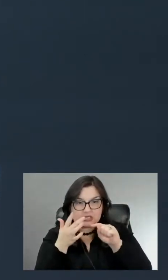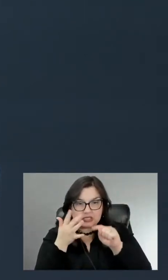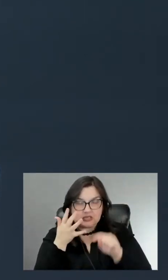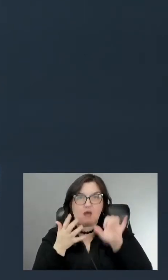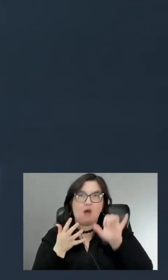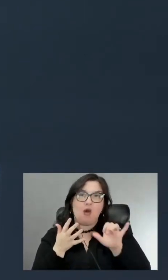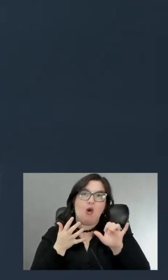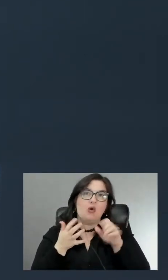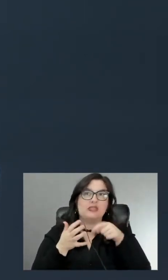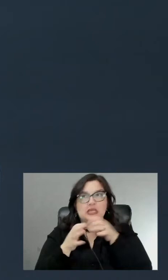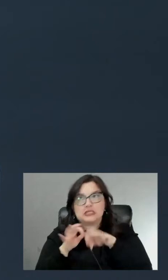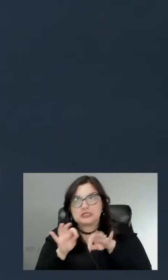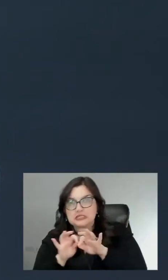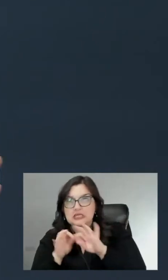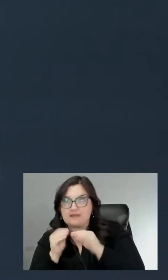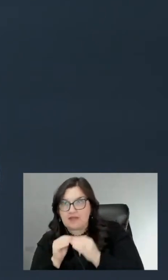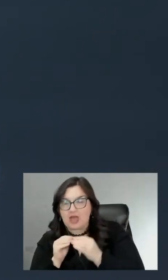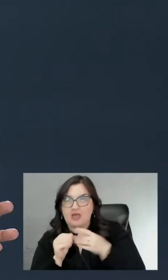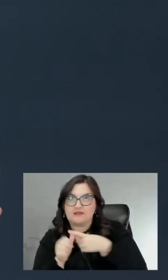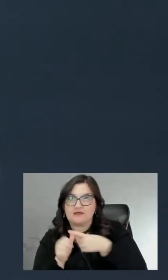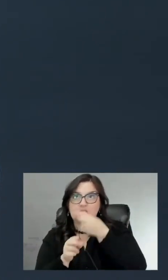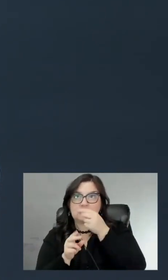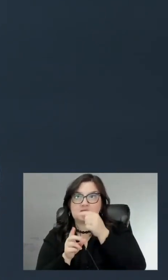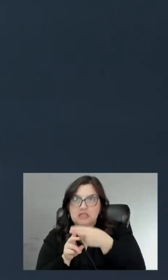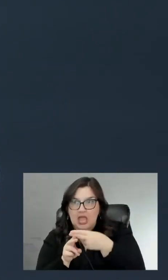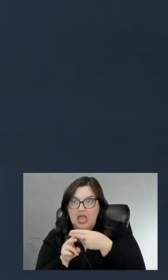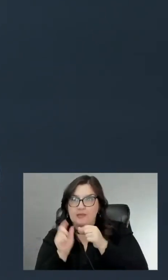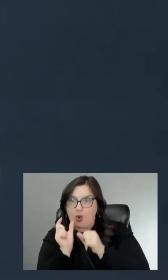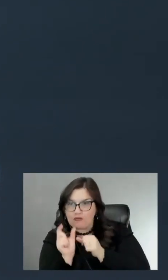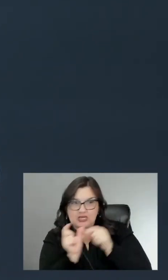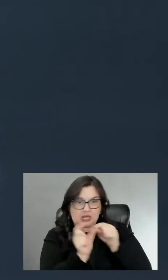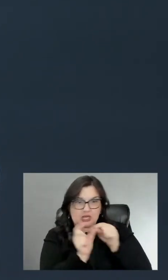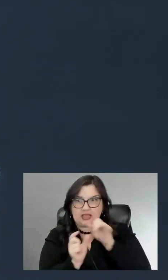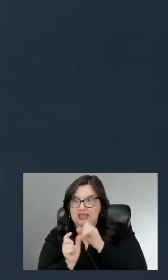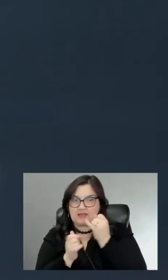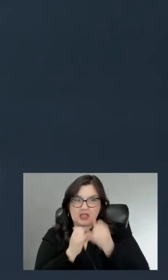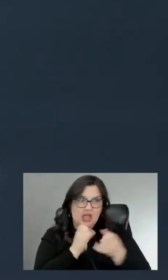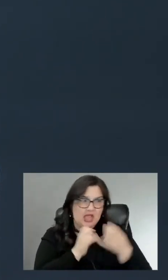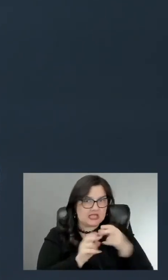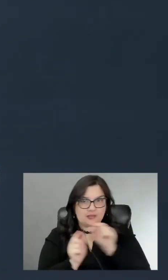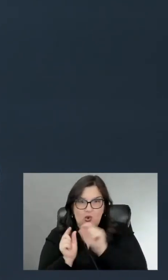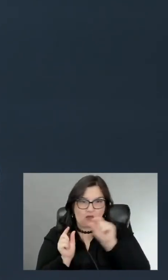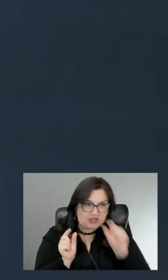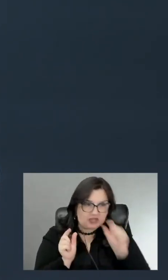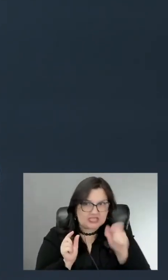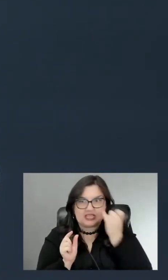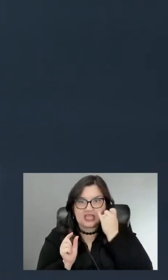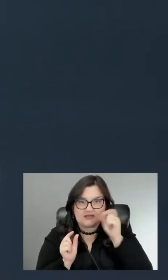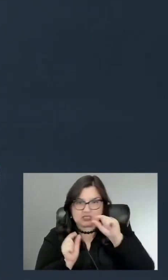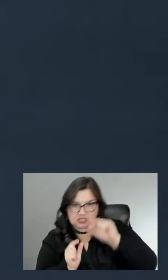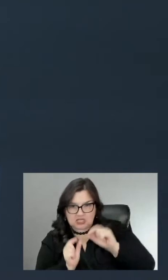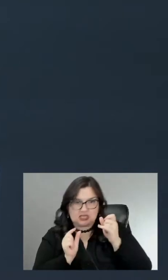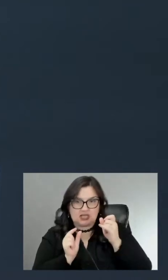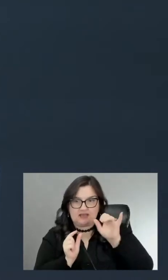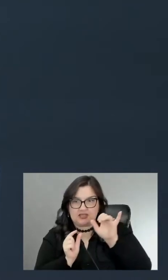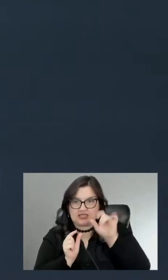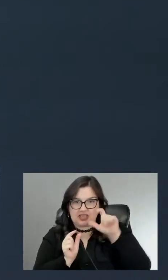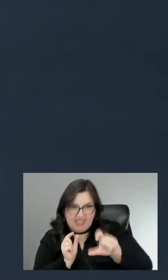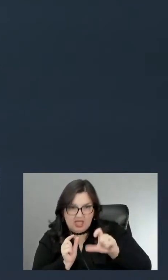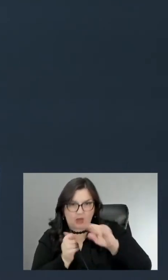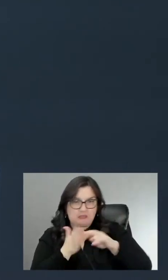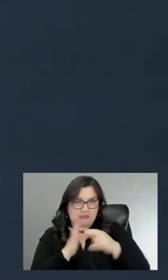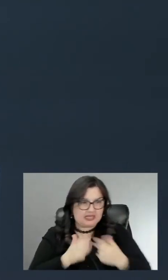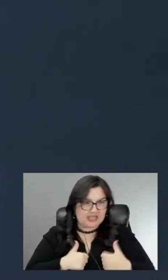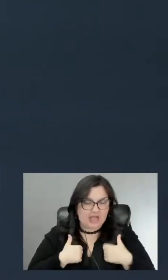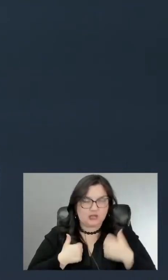first name means if it's in this position, that's the first name and the last name. Right. And if it's in this position, it's an address. So they had to build a lot of templates. And